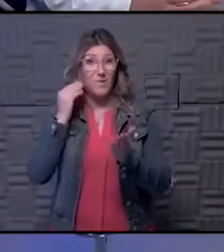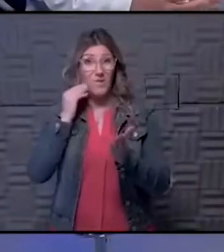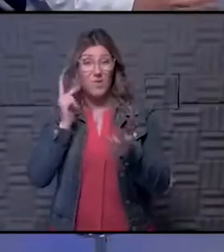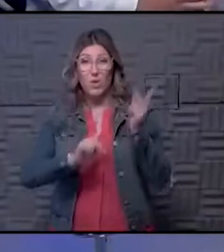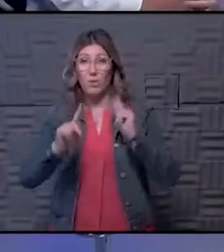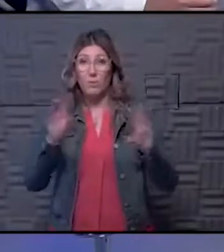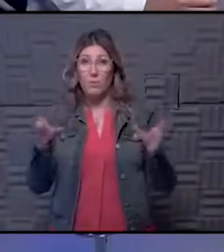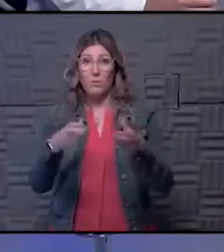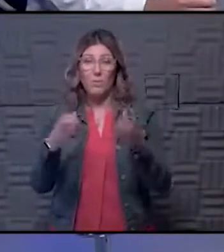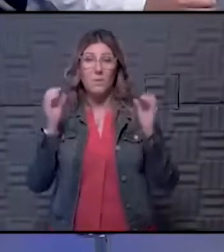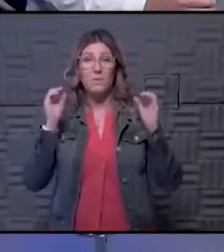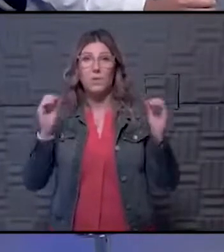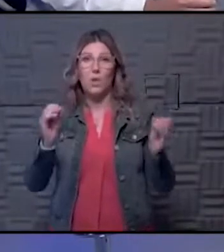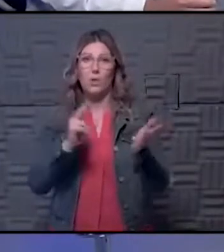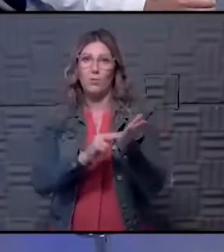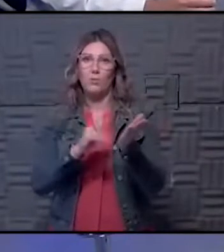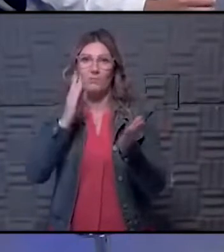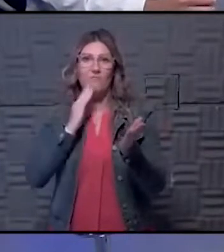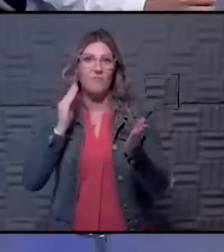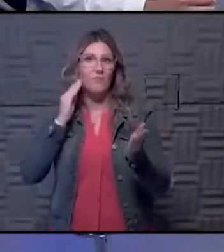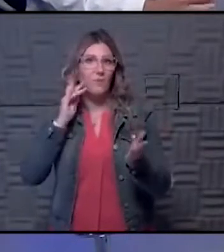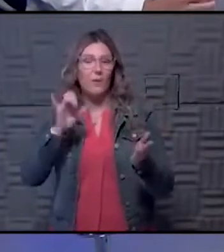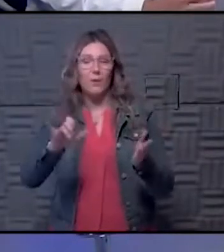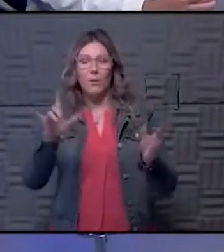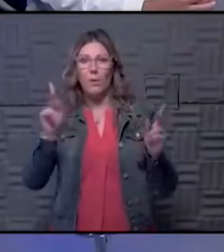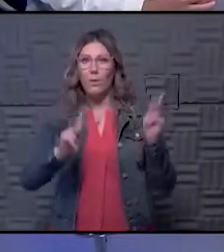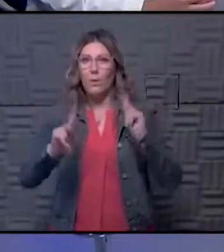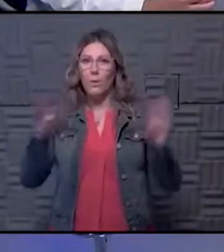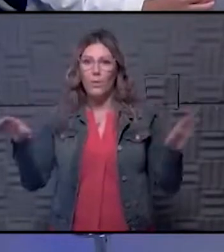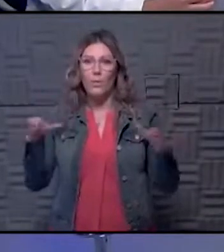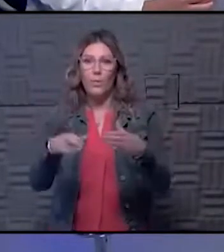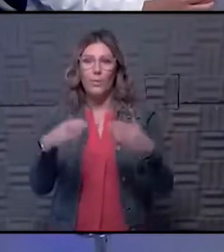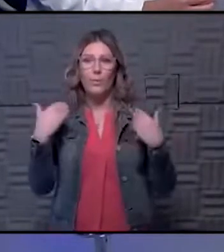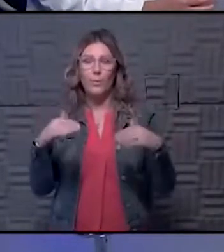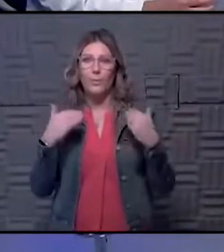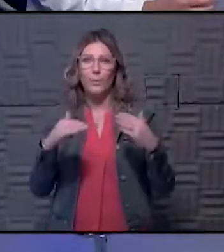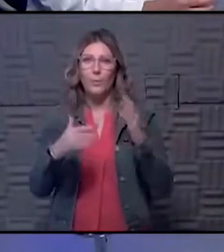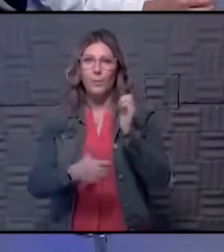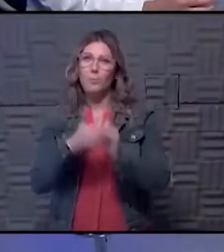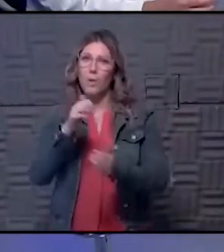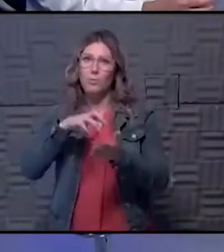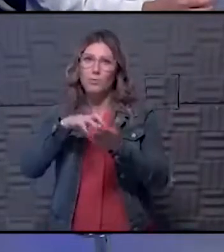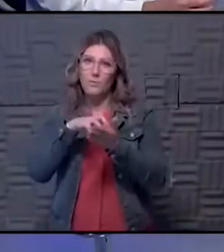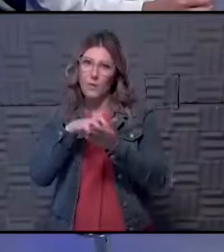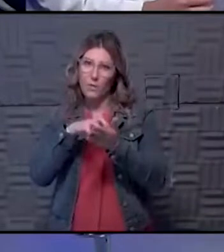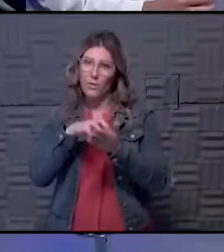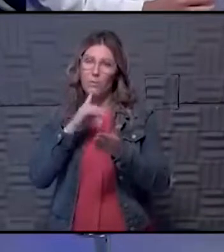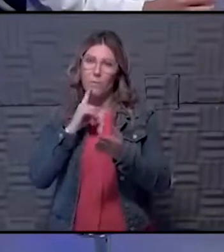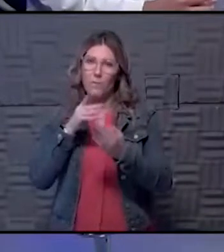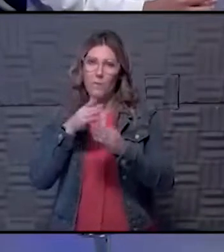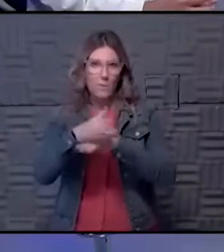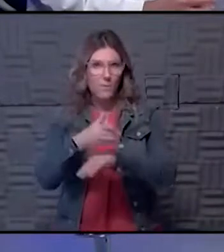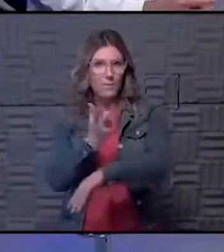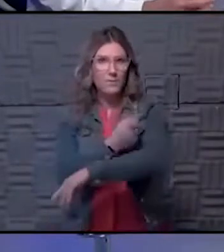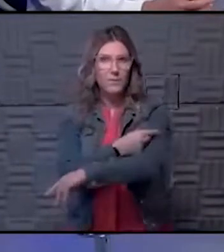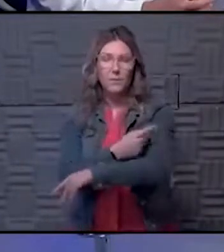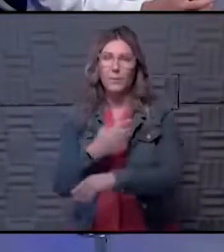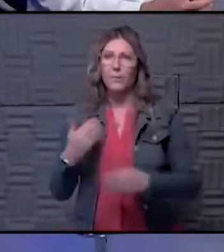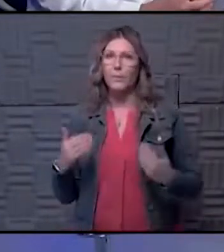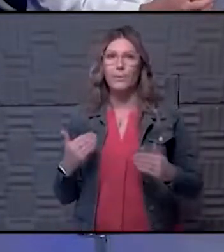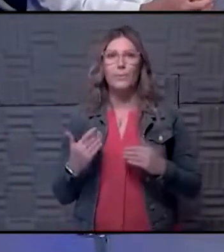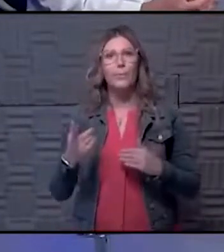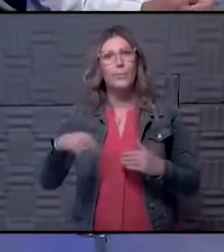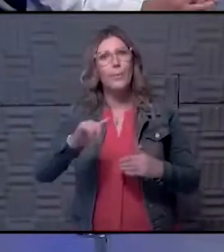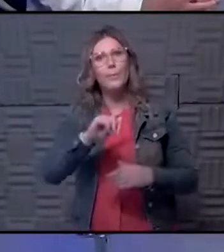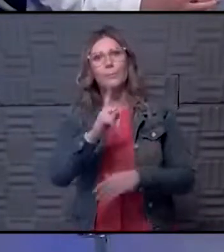seen really any nursing home. Oh gosh, the nursing home population, who I think is the most vulnerable post-vaccination, those patients have